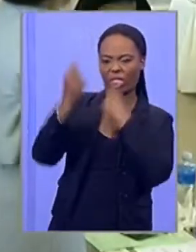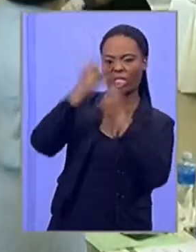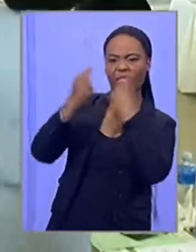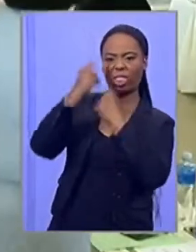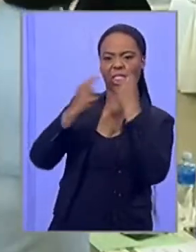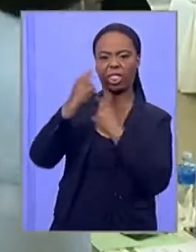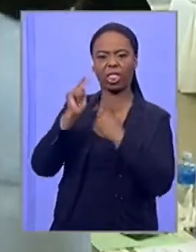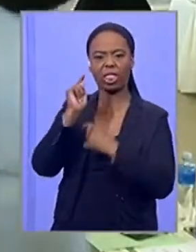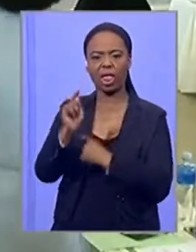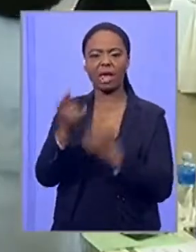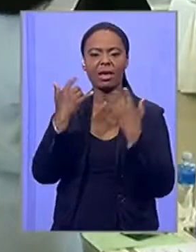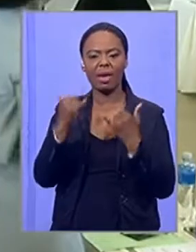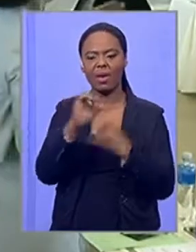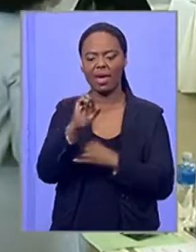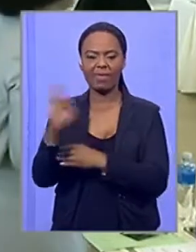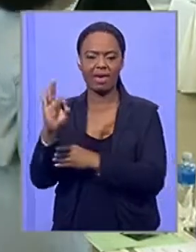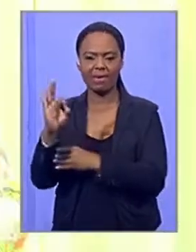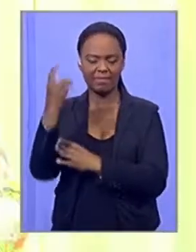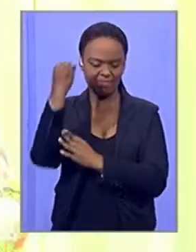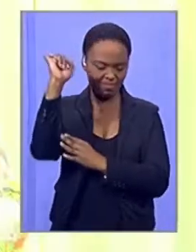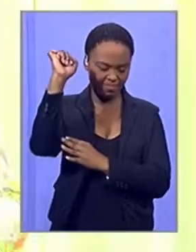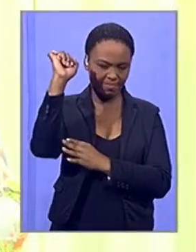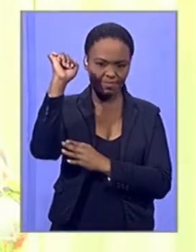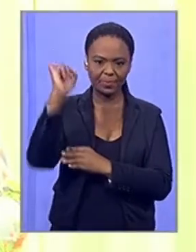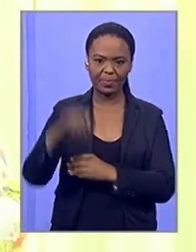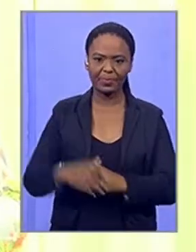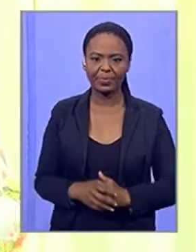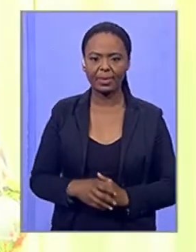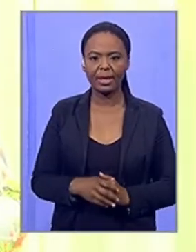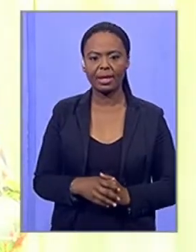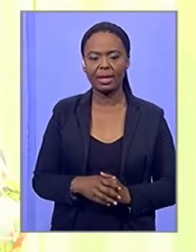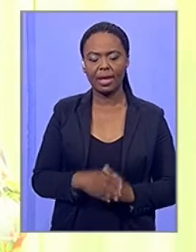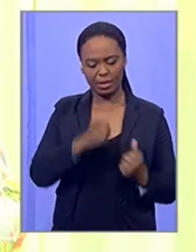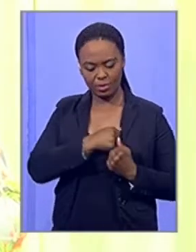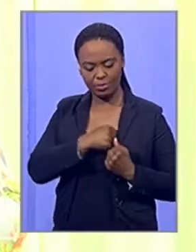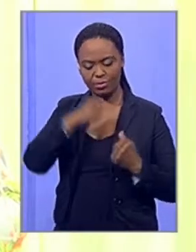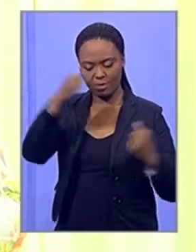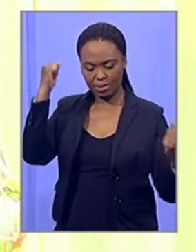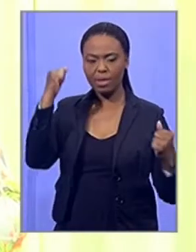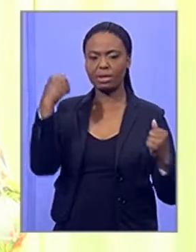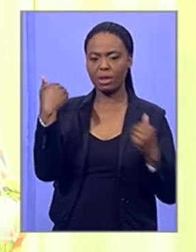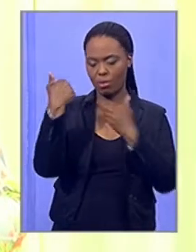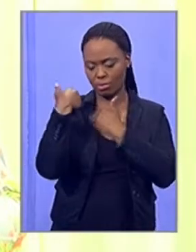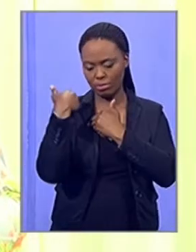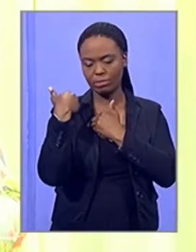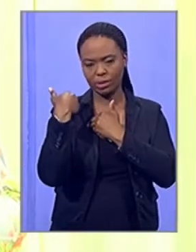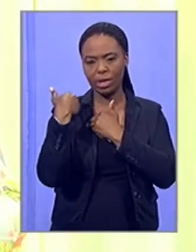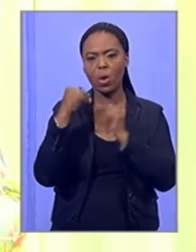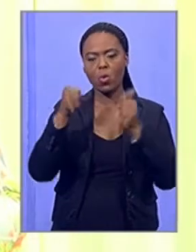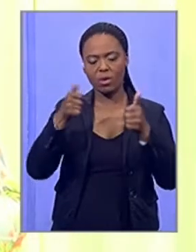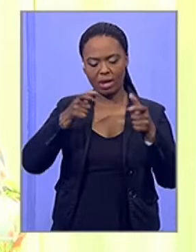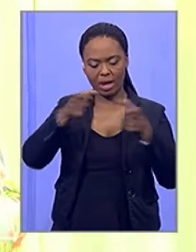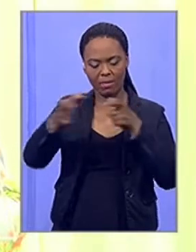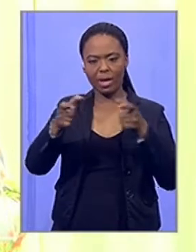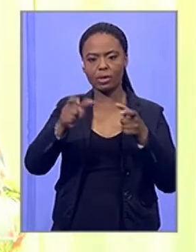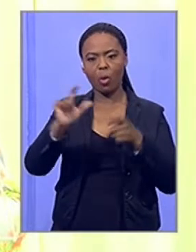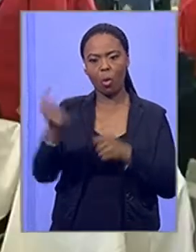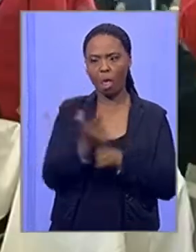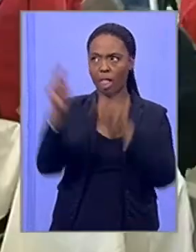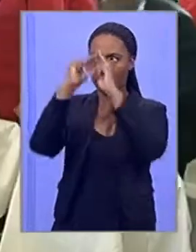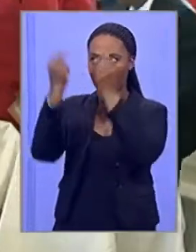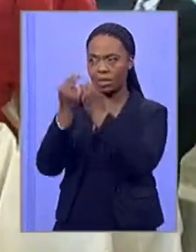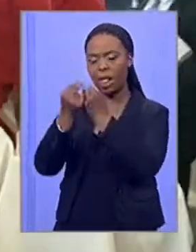nae ke mokgatlho wa EFF. We'll also ensure transparency, accountability, and good governance in all spheres of